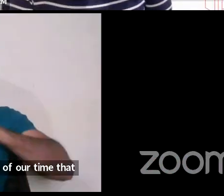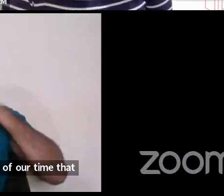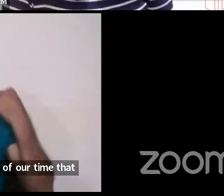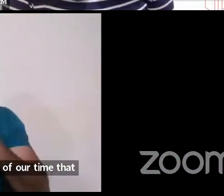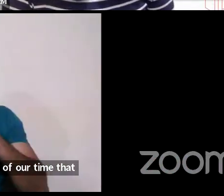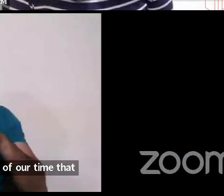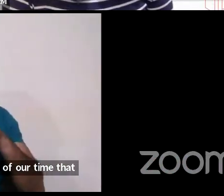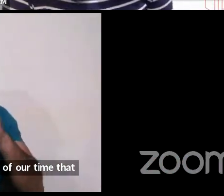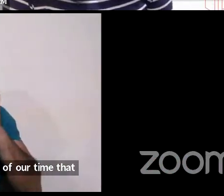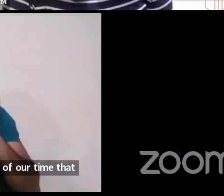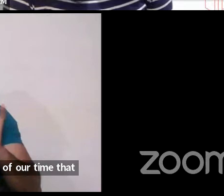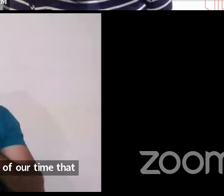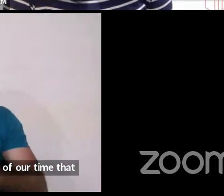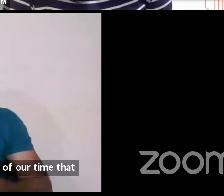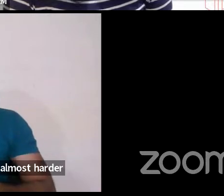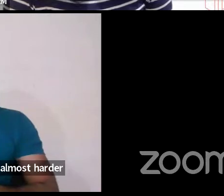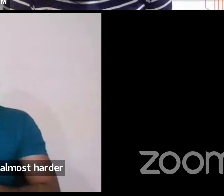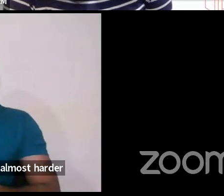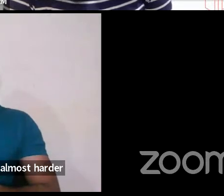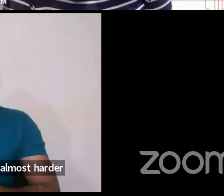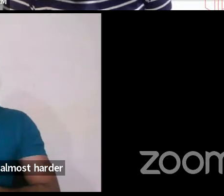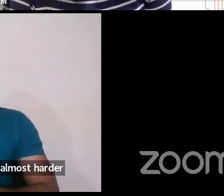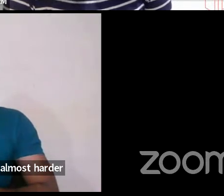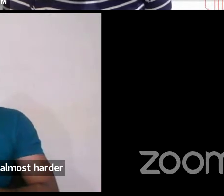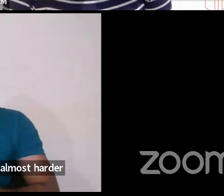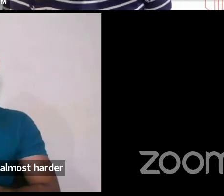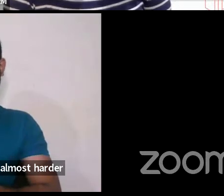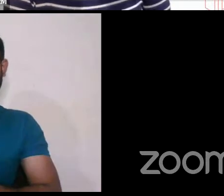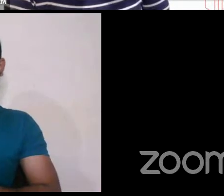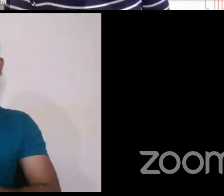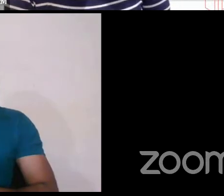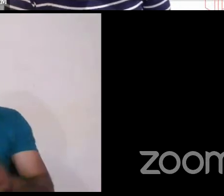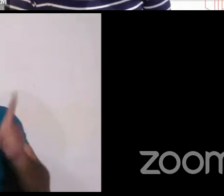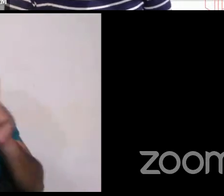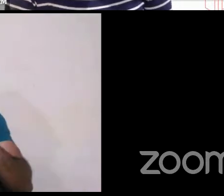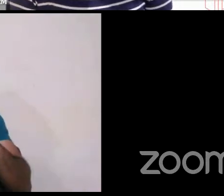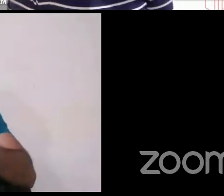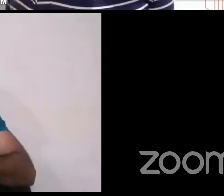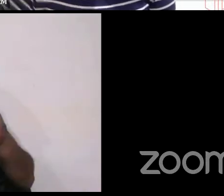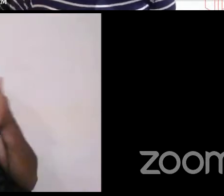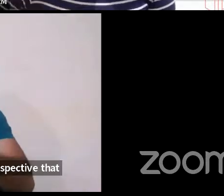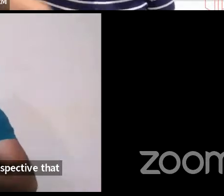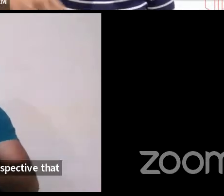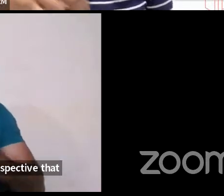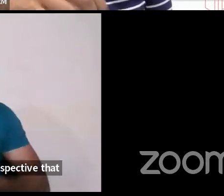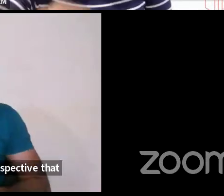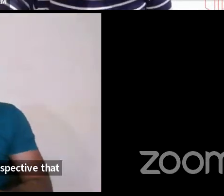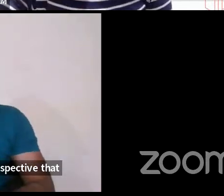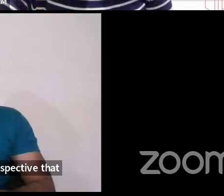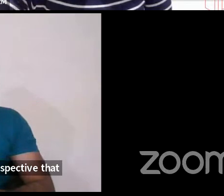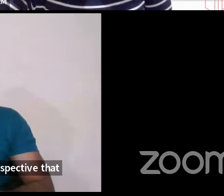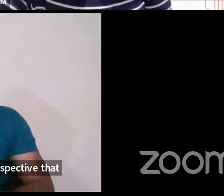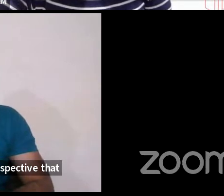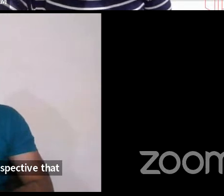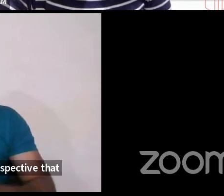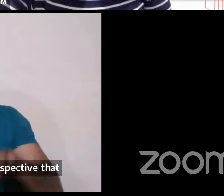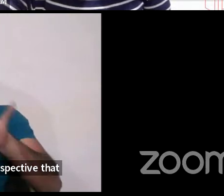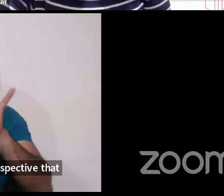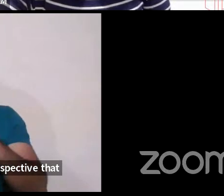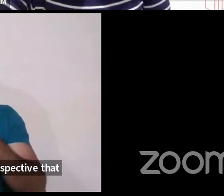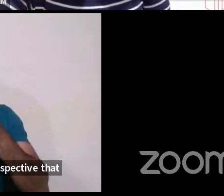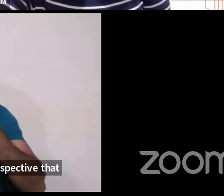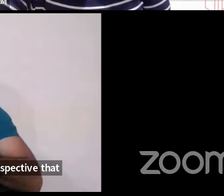it. I understood from a theoretical perspective that competition was almost like an